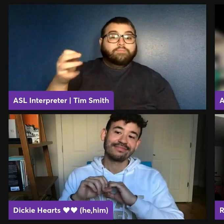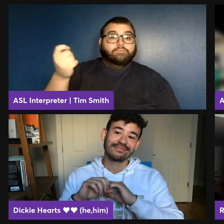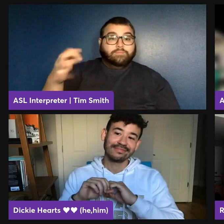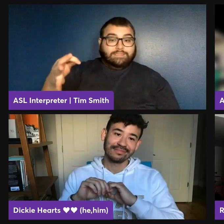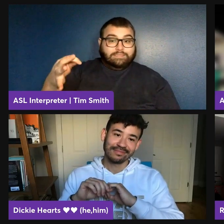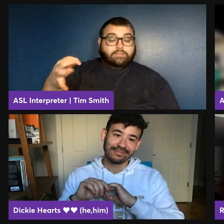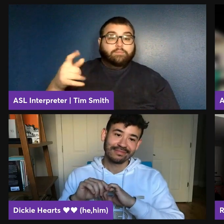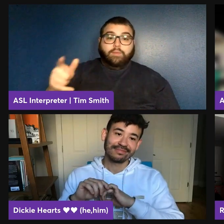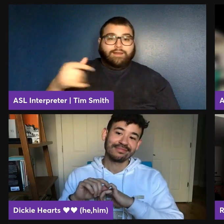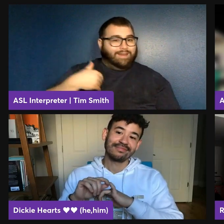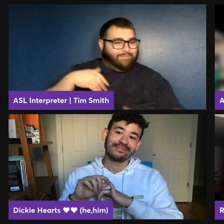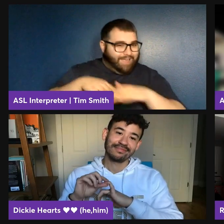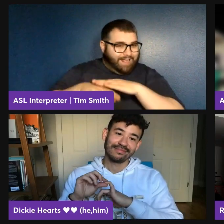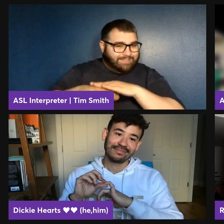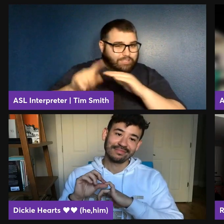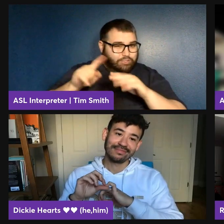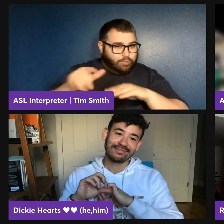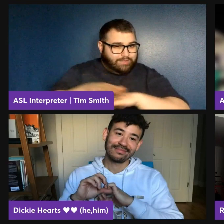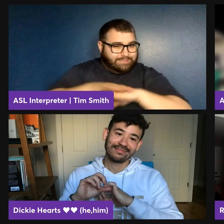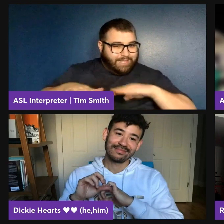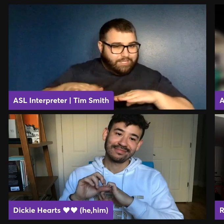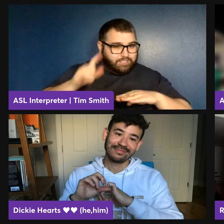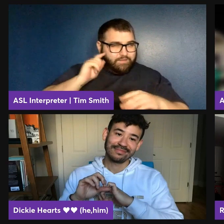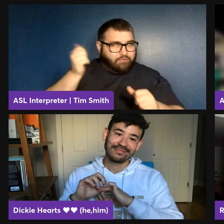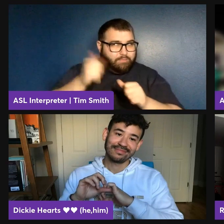the stage, if I recall correctly.